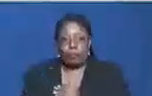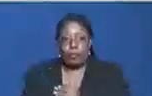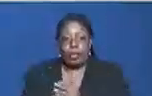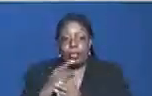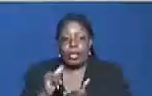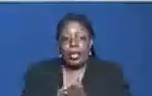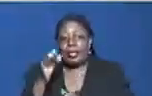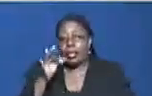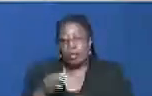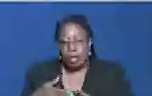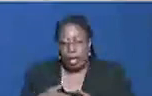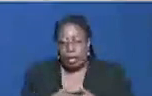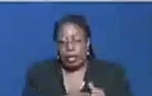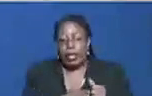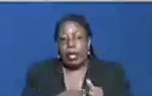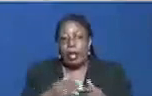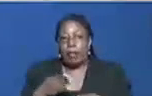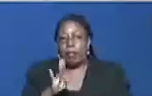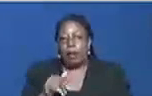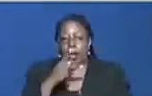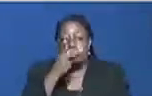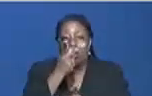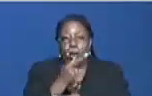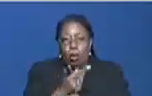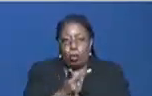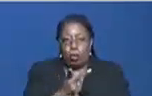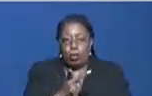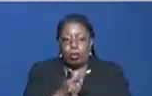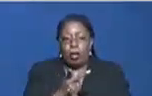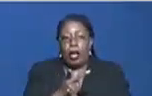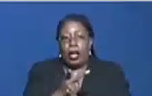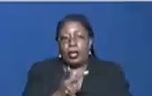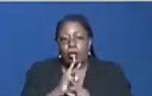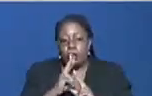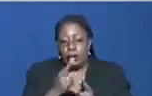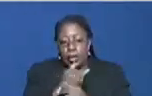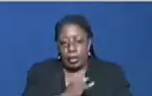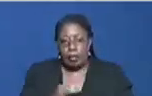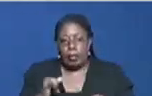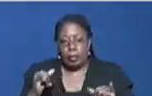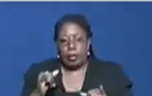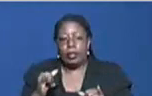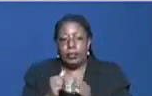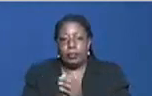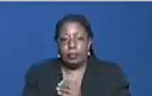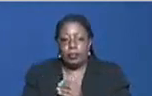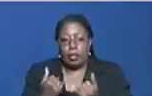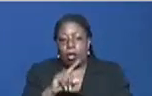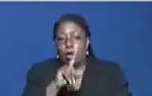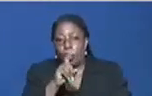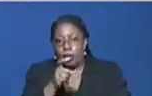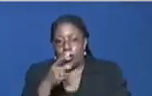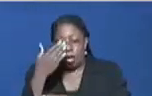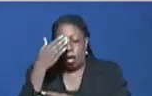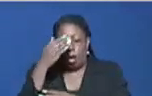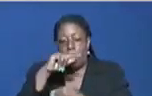an oath and are sworn to act honestly, independently, and with integrity. Answering to questions about her relationship with the